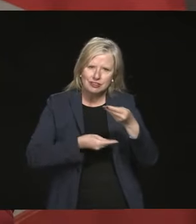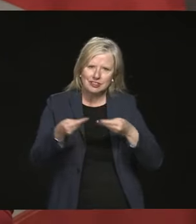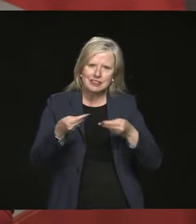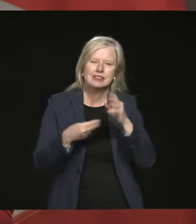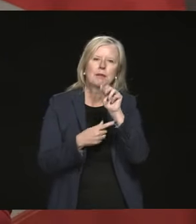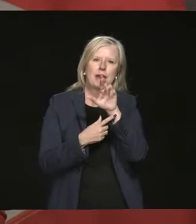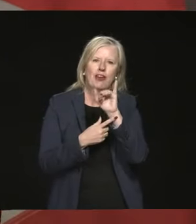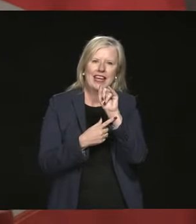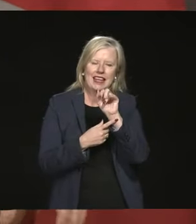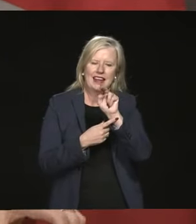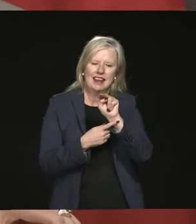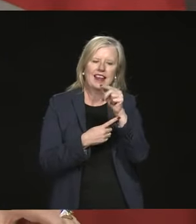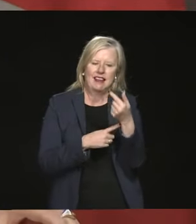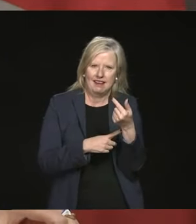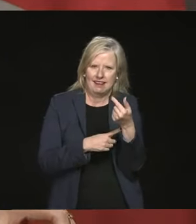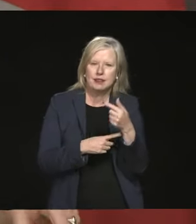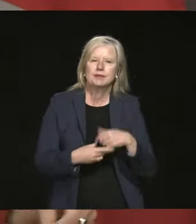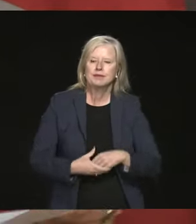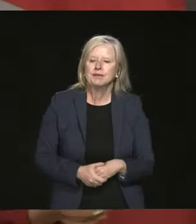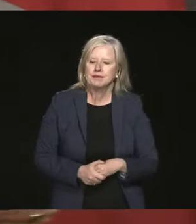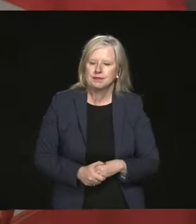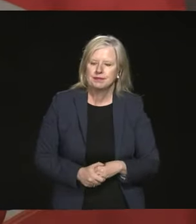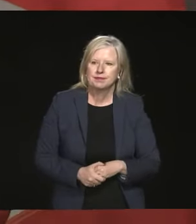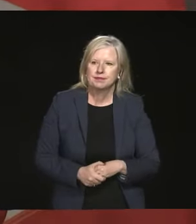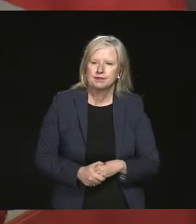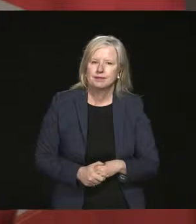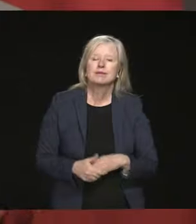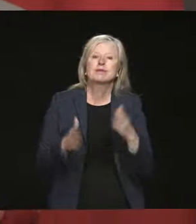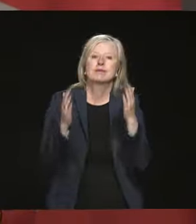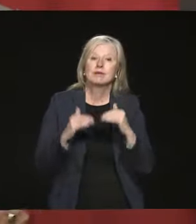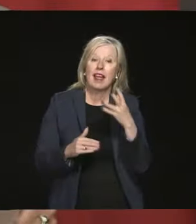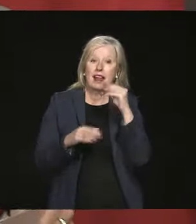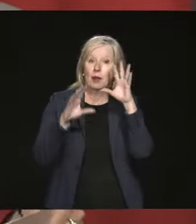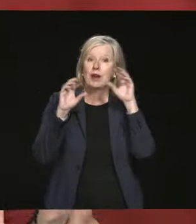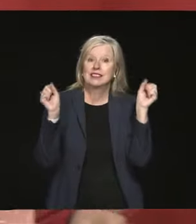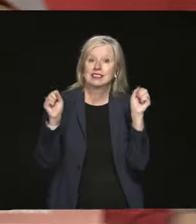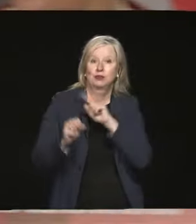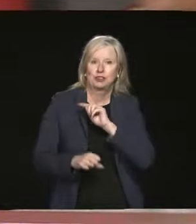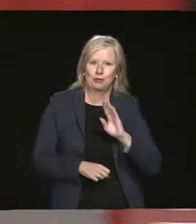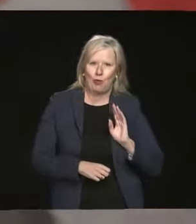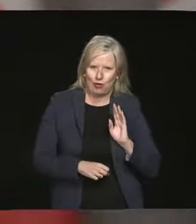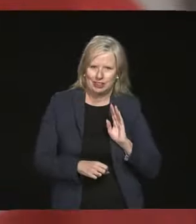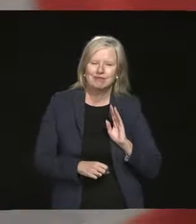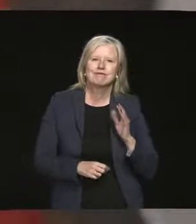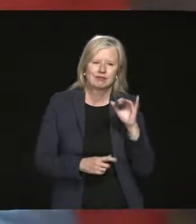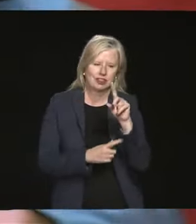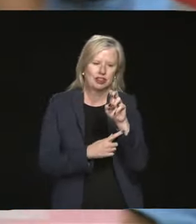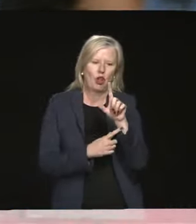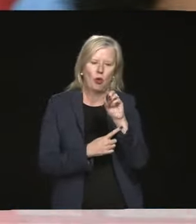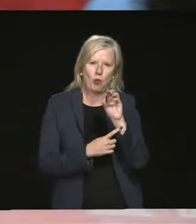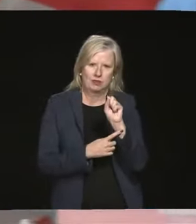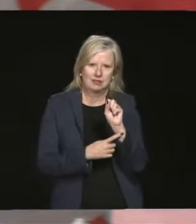du Conseil du Trésor, And the Jean-Yves President Duclos. of the Treasury Board, Dr. Tam, Jean-Yves Duclos. please. Dr. Hello everyone, bonjour à toutes et à tous.